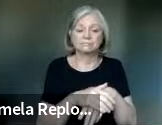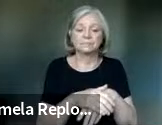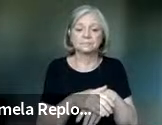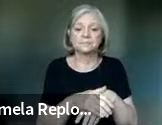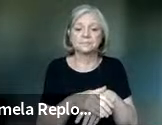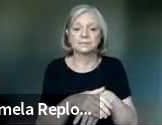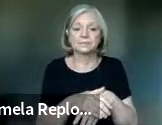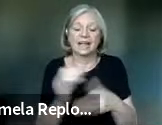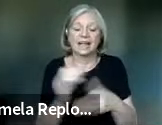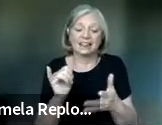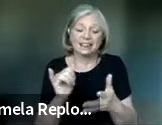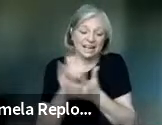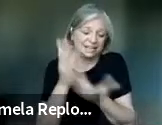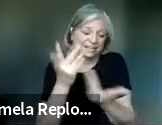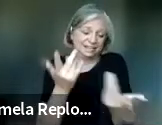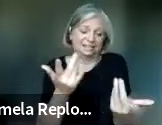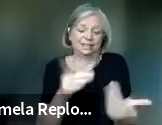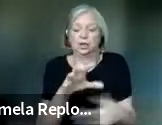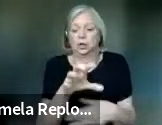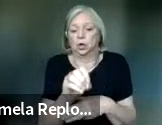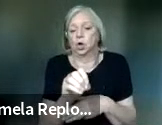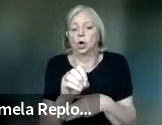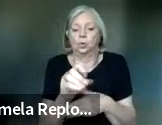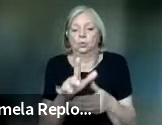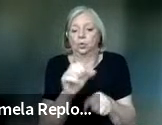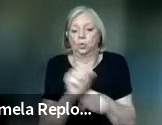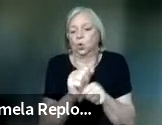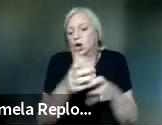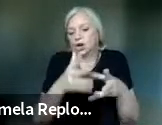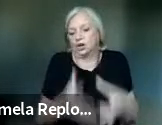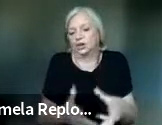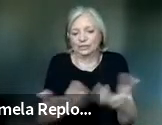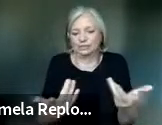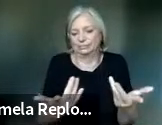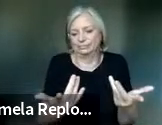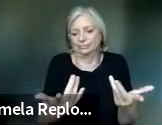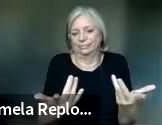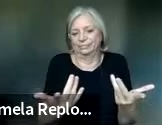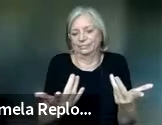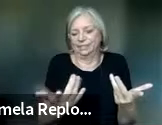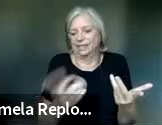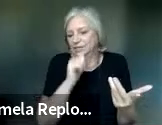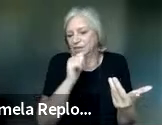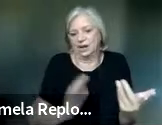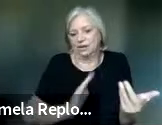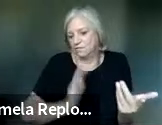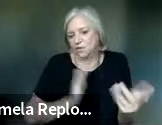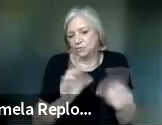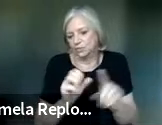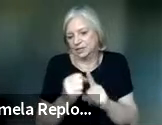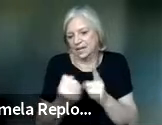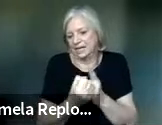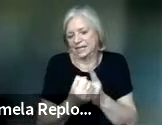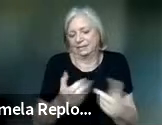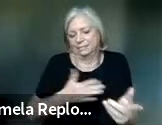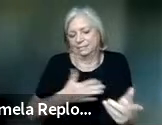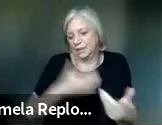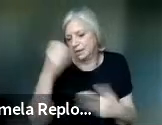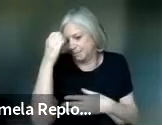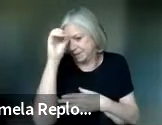That's a coworker to coworker type of situation, in my opinion.